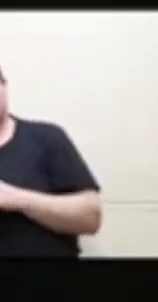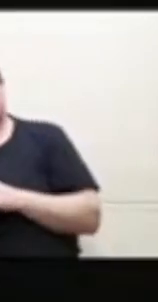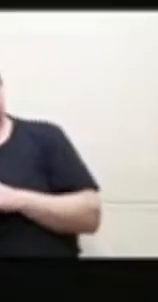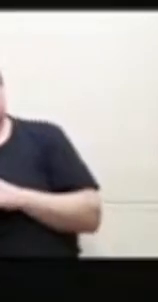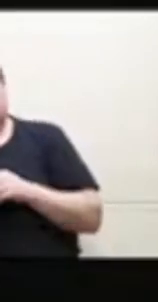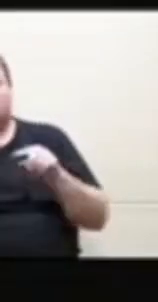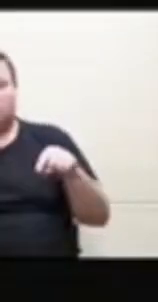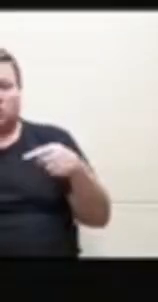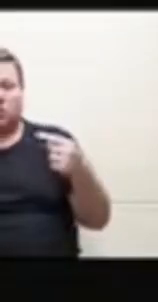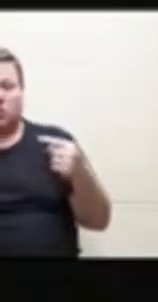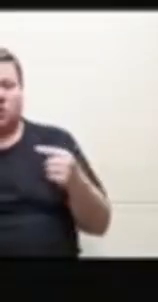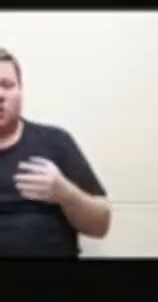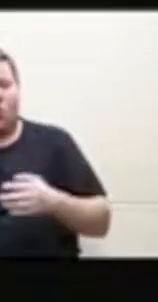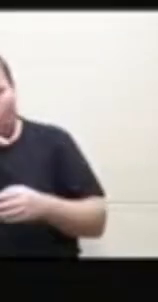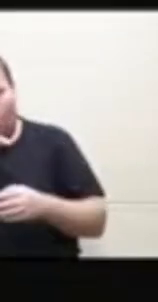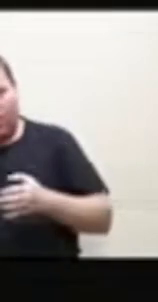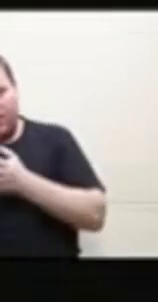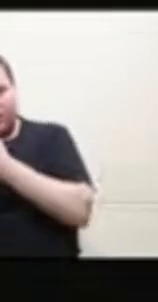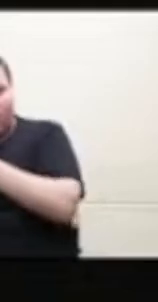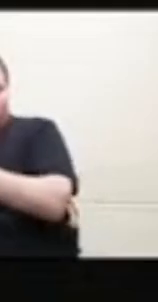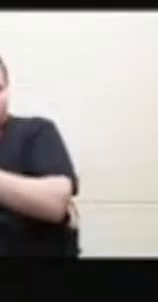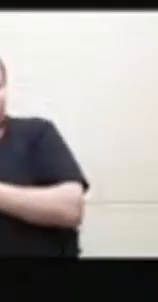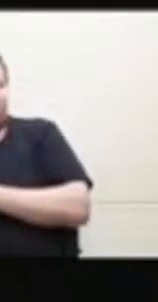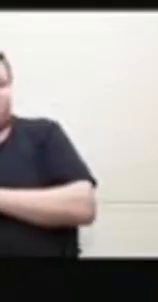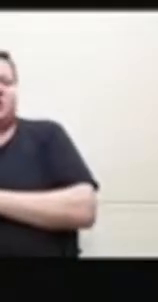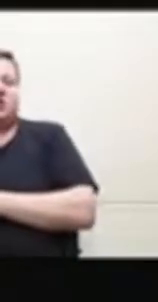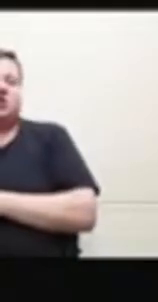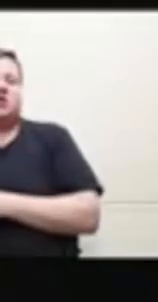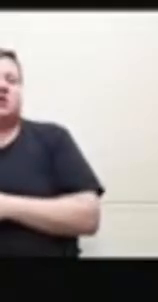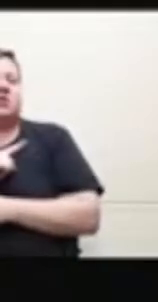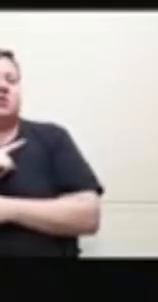their mind on your view on the comment.